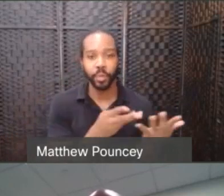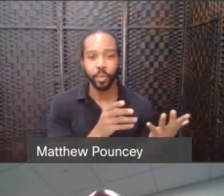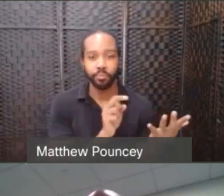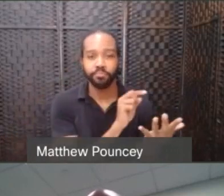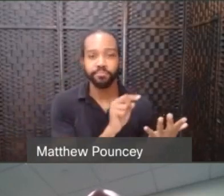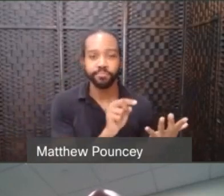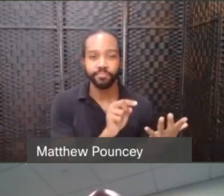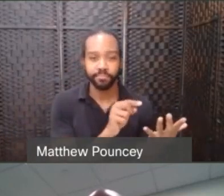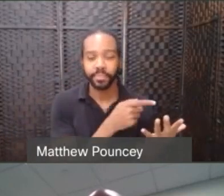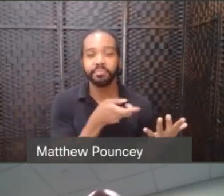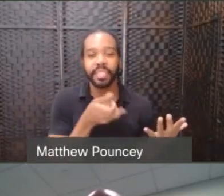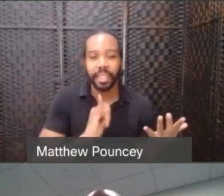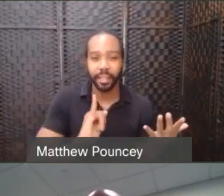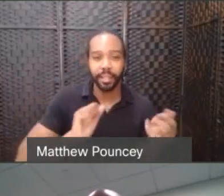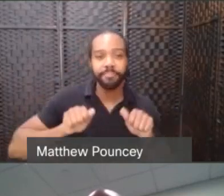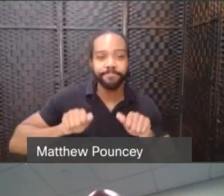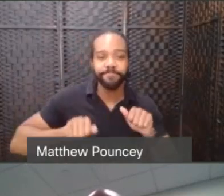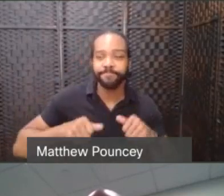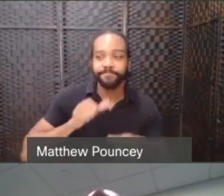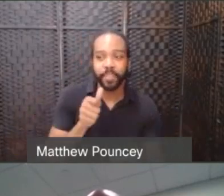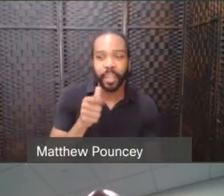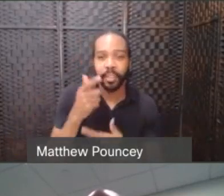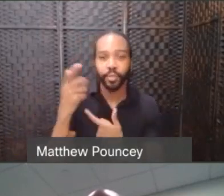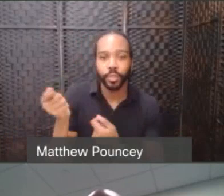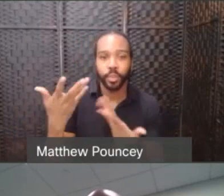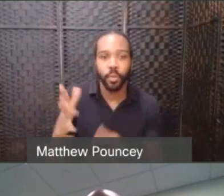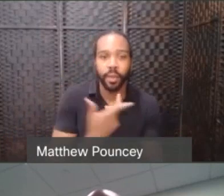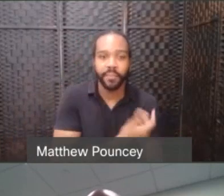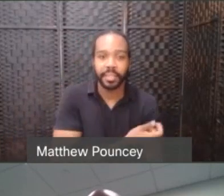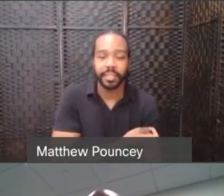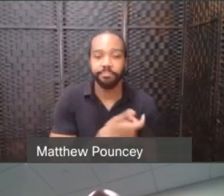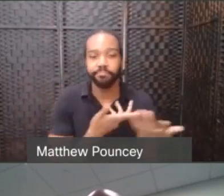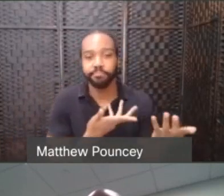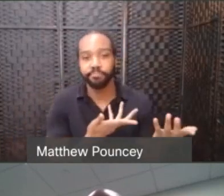are, still not totally interested in taking the vaccine.